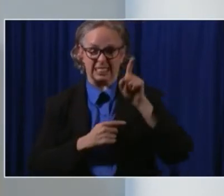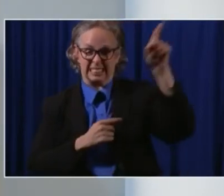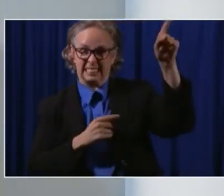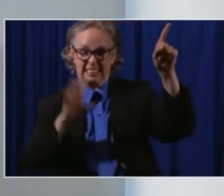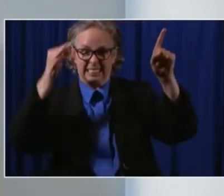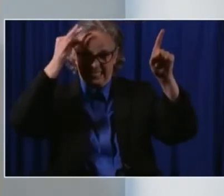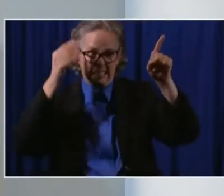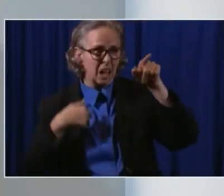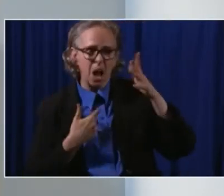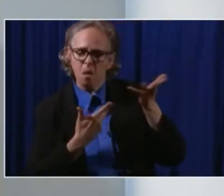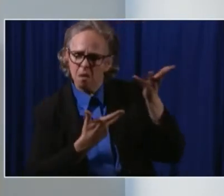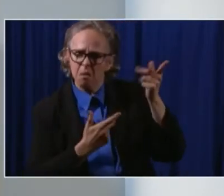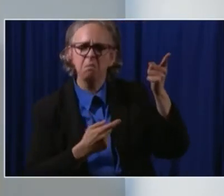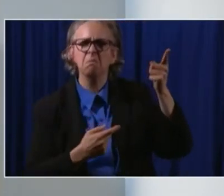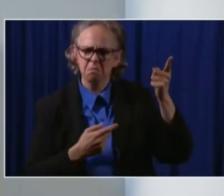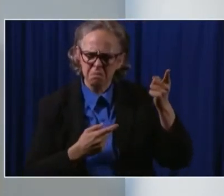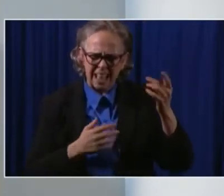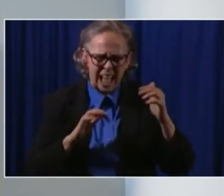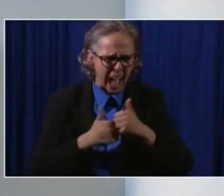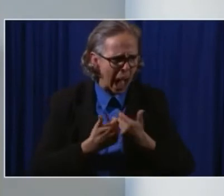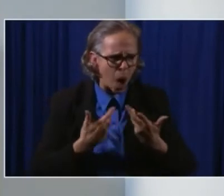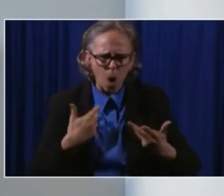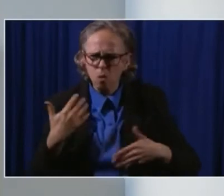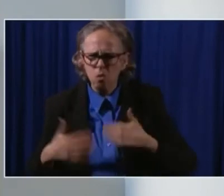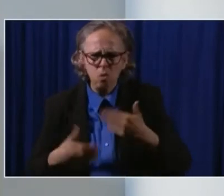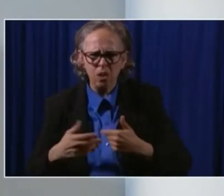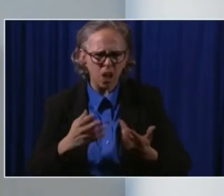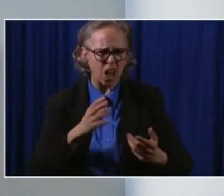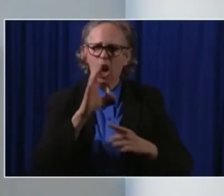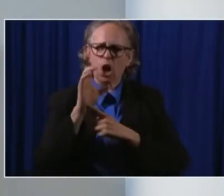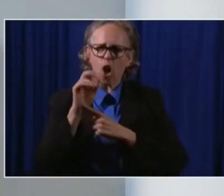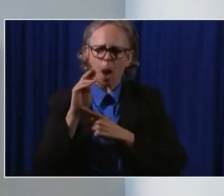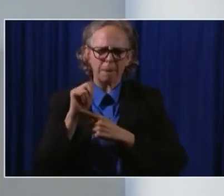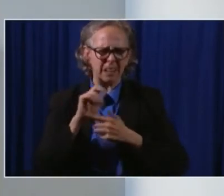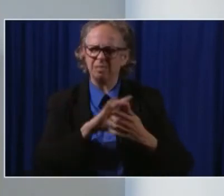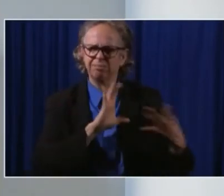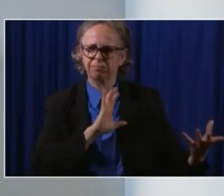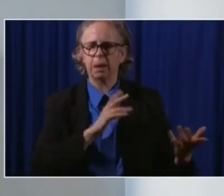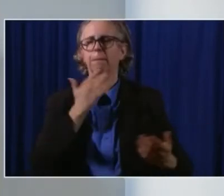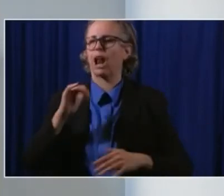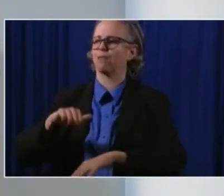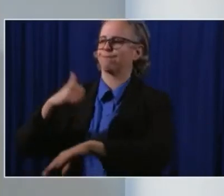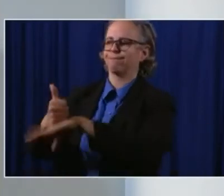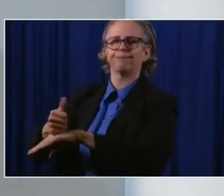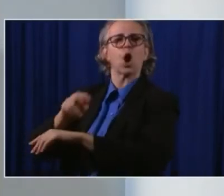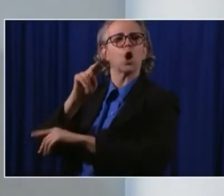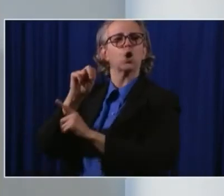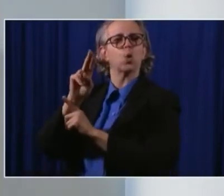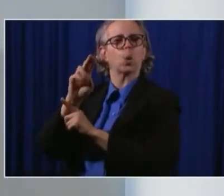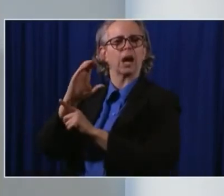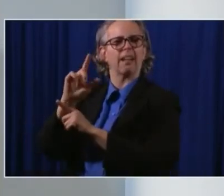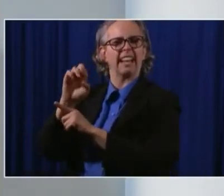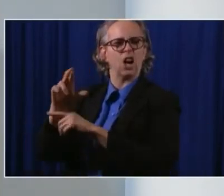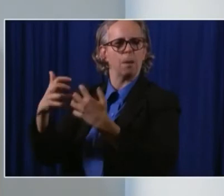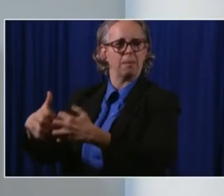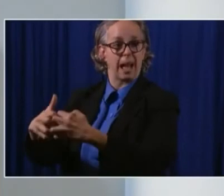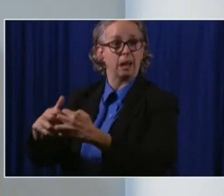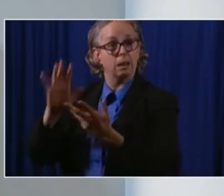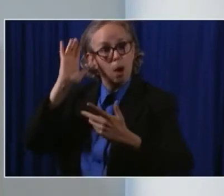is the only large-scale way to do that. And we hope over time that we will have more wind, solar,